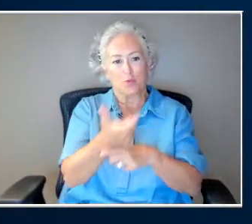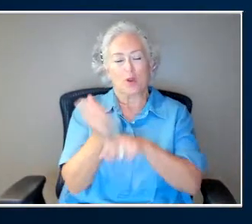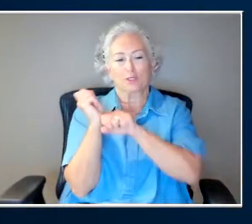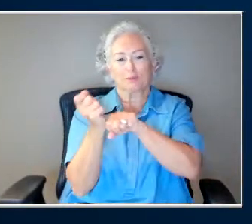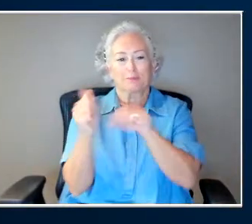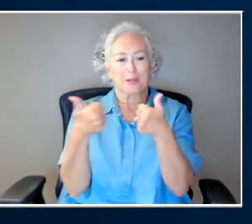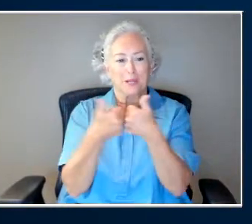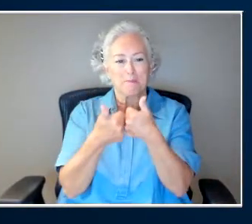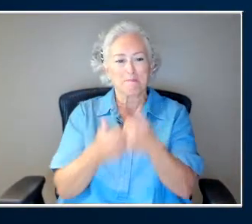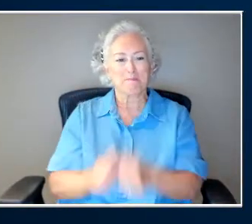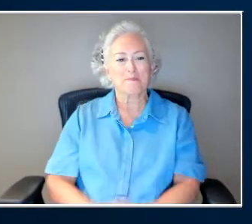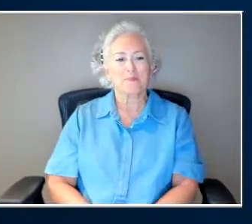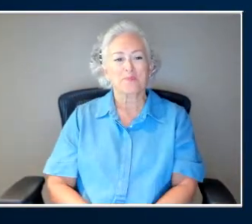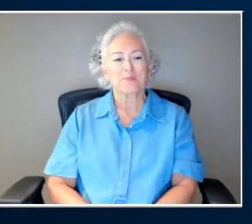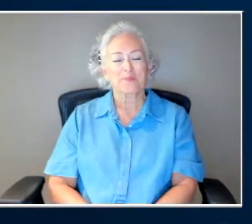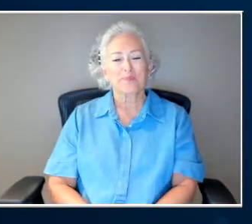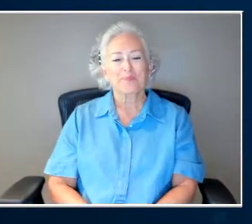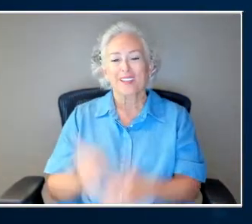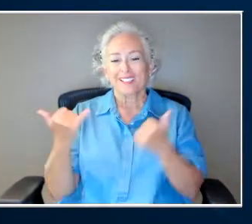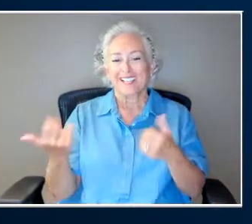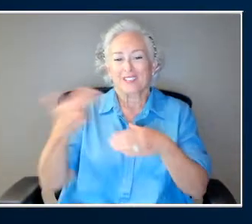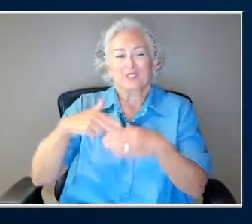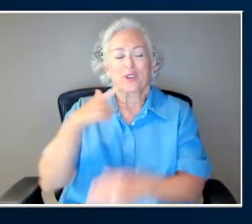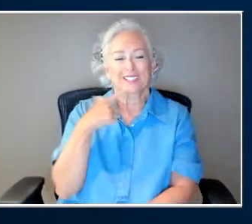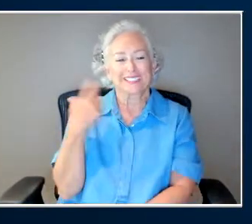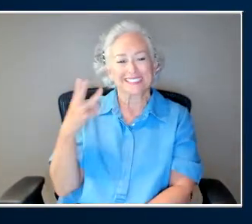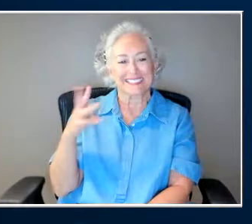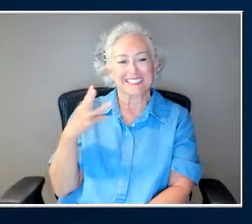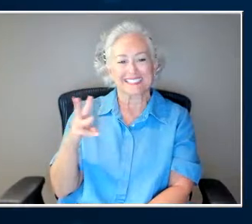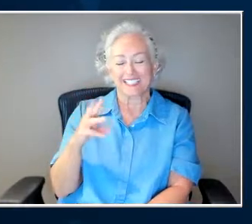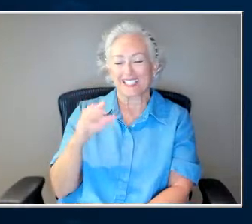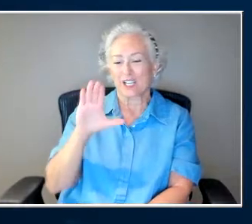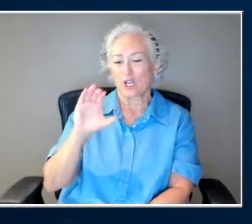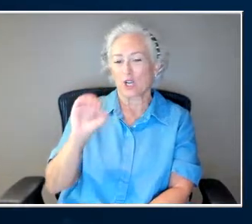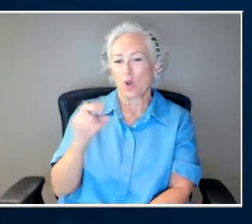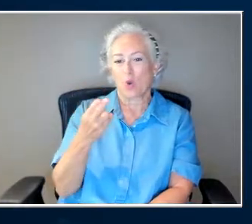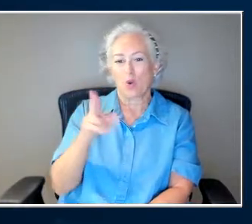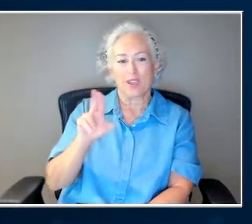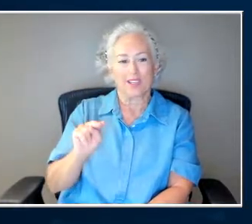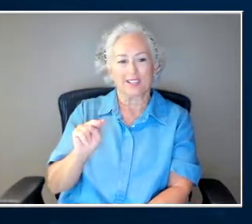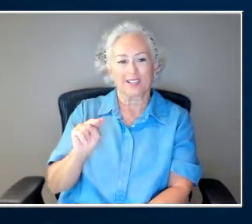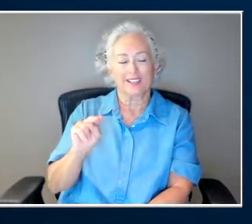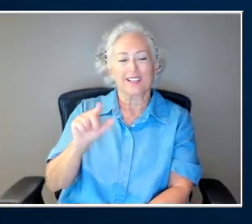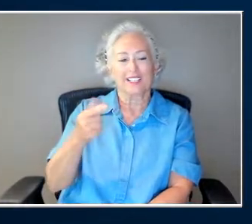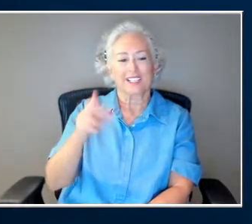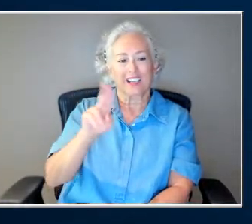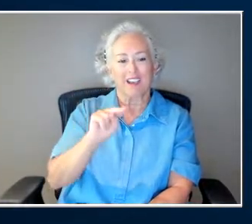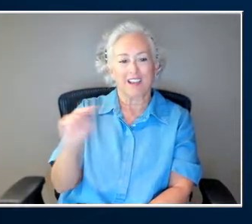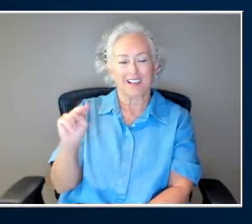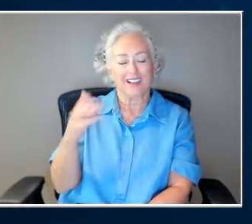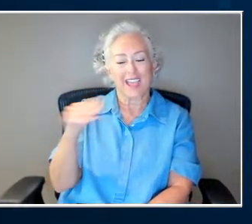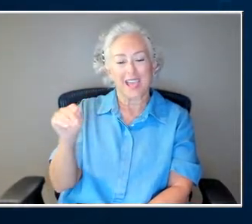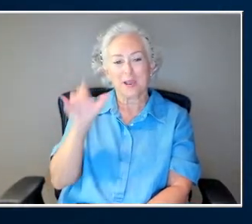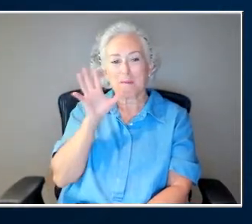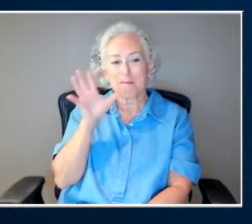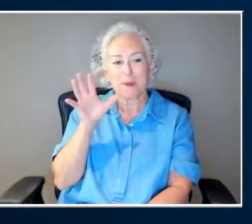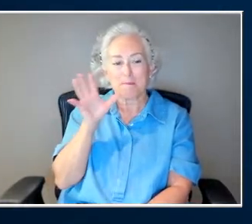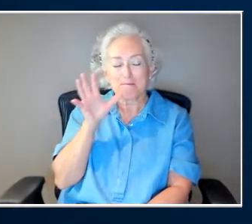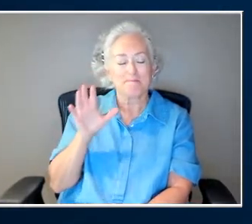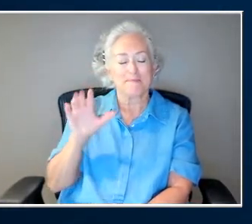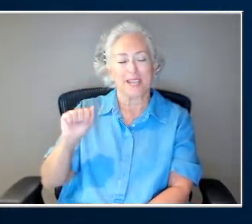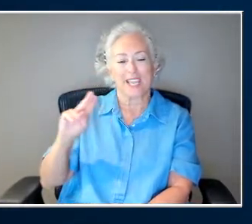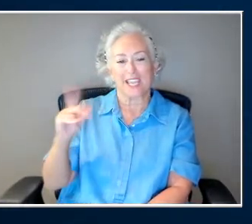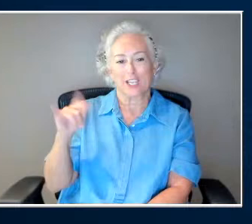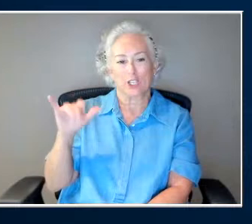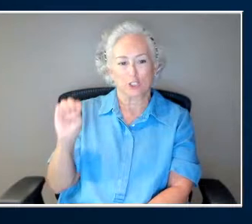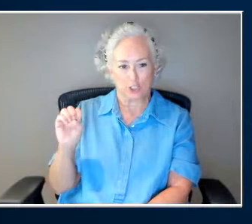Joining us now is 16-year-old Cohen Gunn, and right beside him is his mom, Angie, from Ellenwood, Kansas. And also joining us,